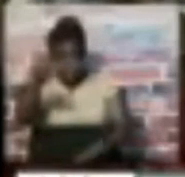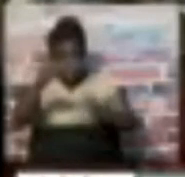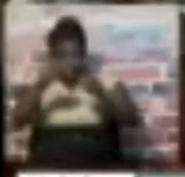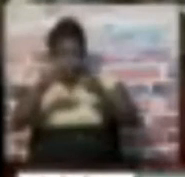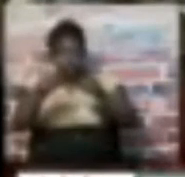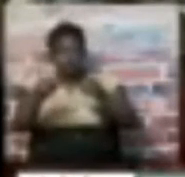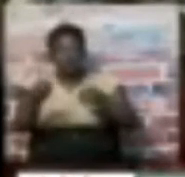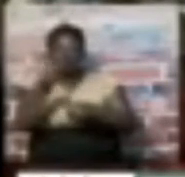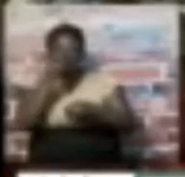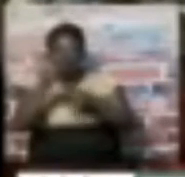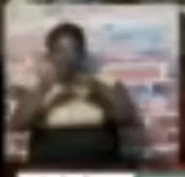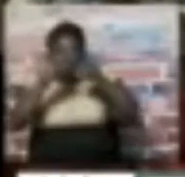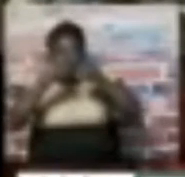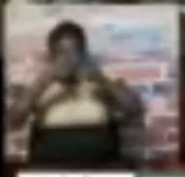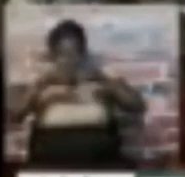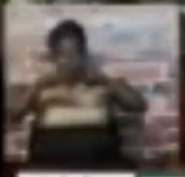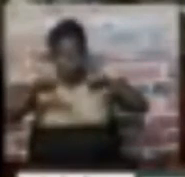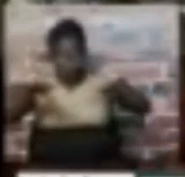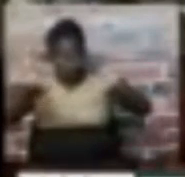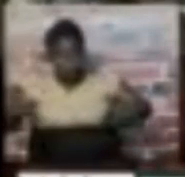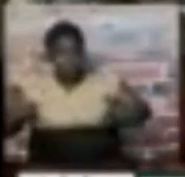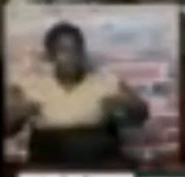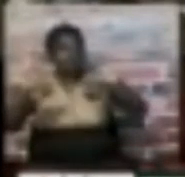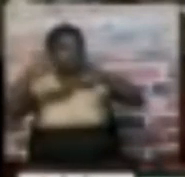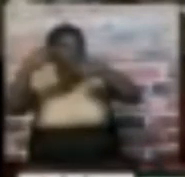would continue to sell only food,